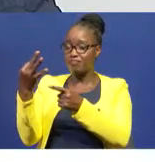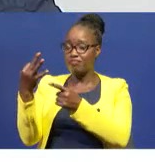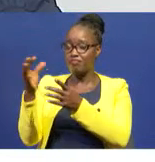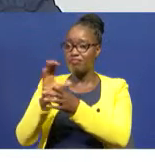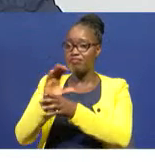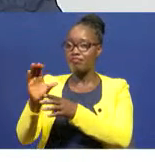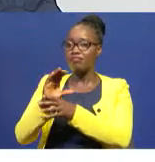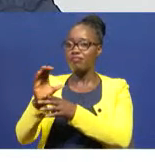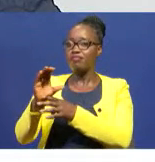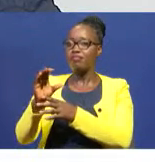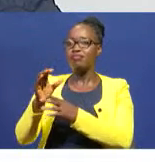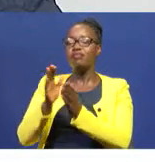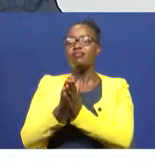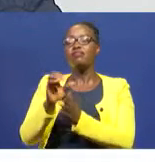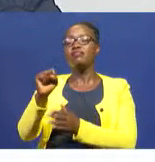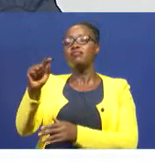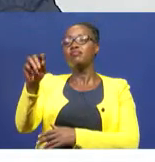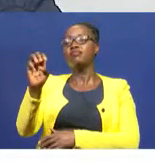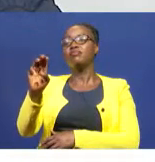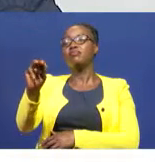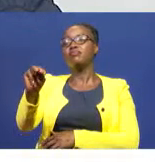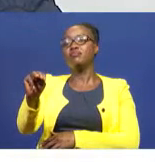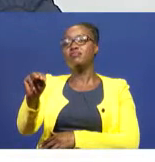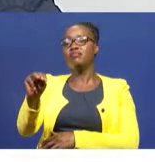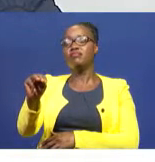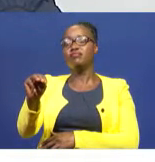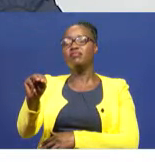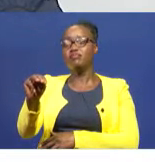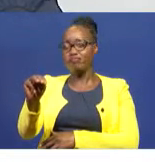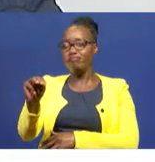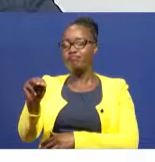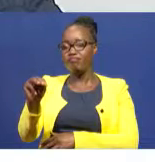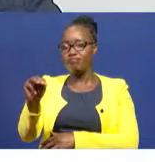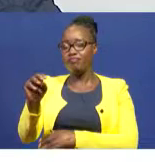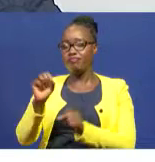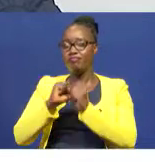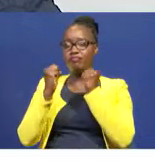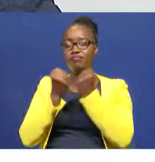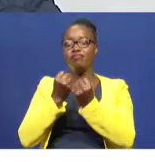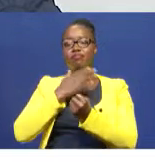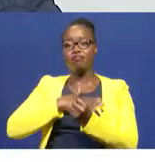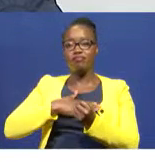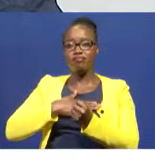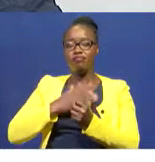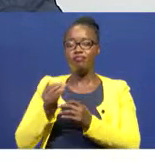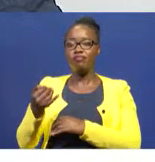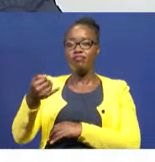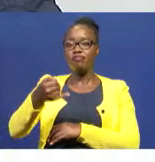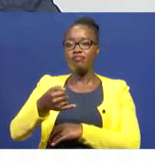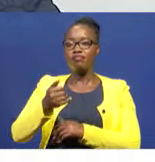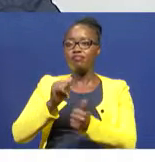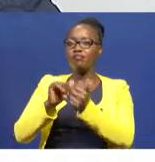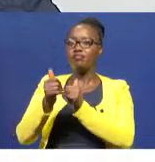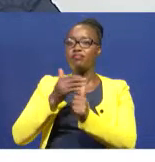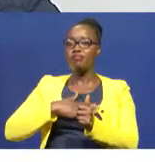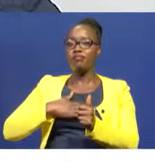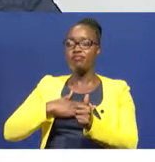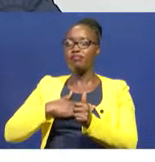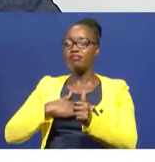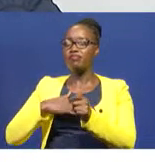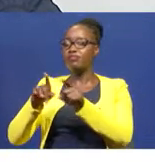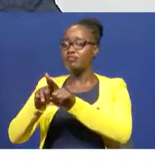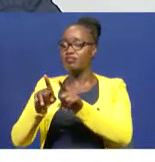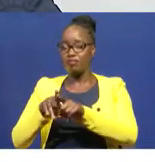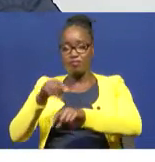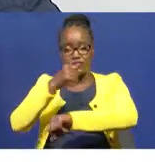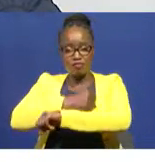namely science, technology, engineering, and mathematics, social science, and arts and sports science, even as